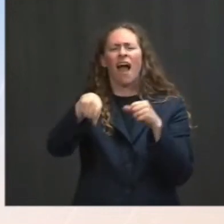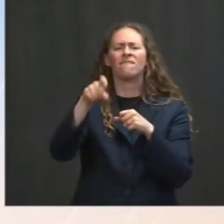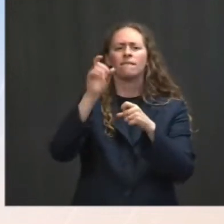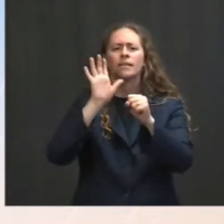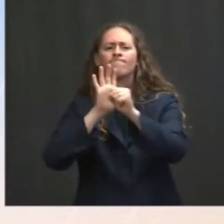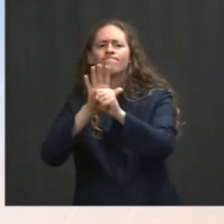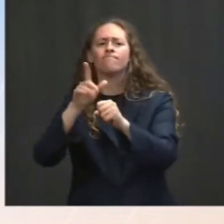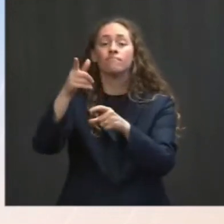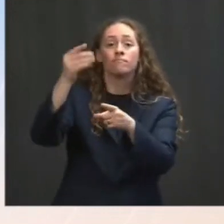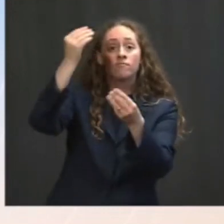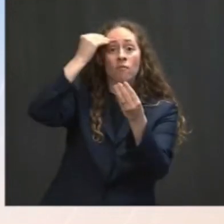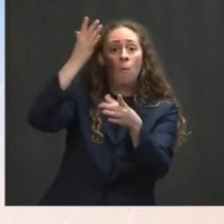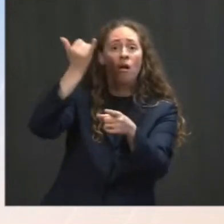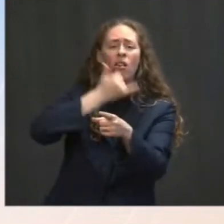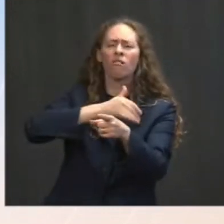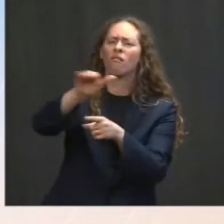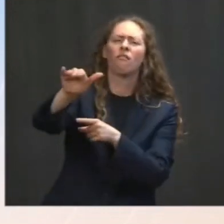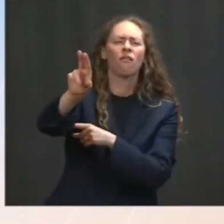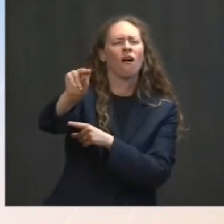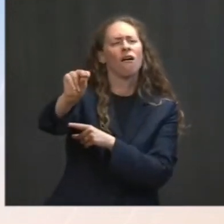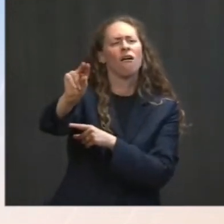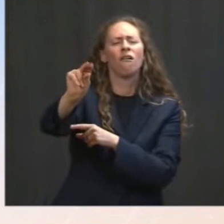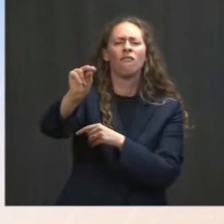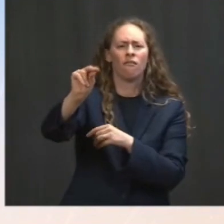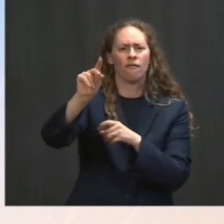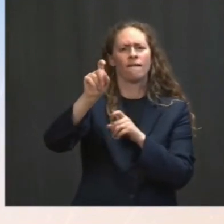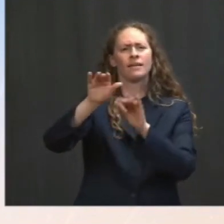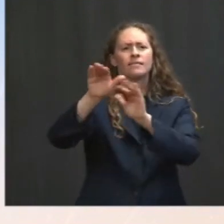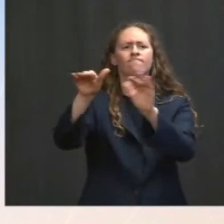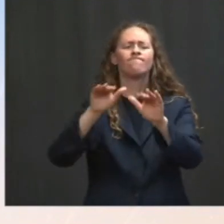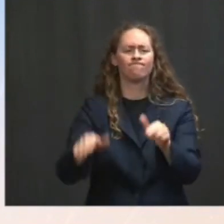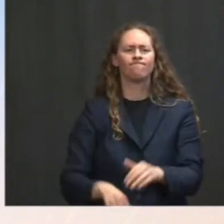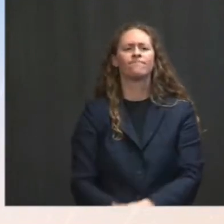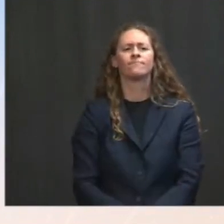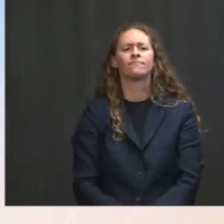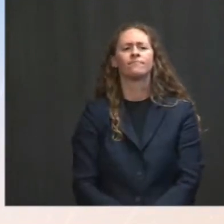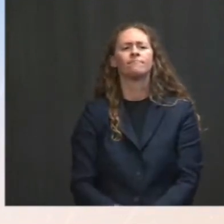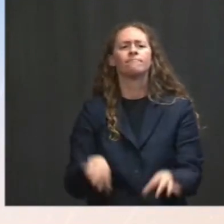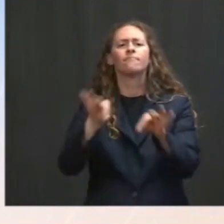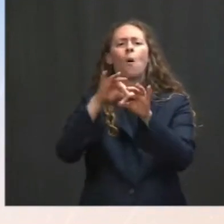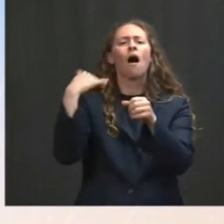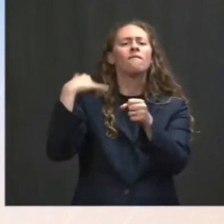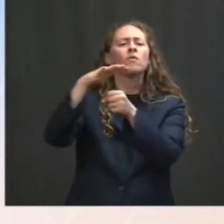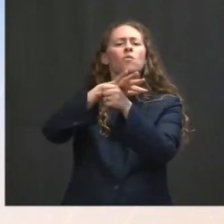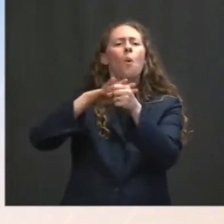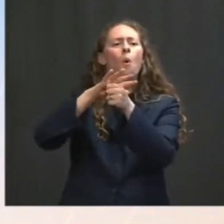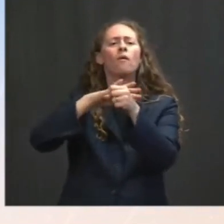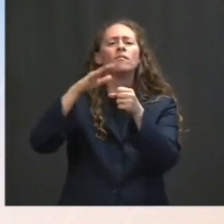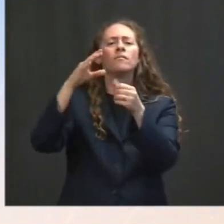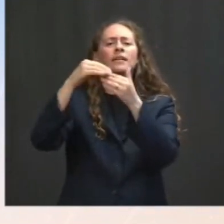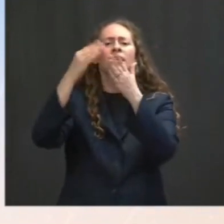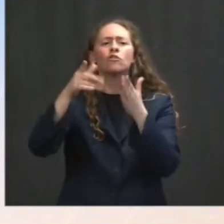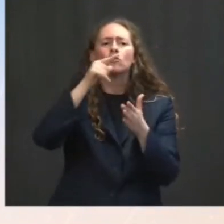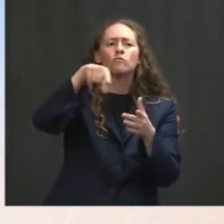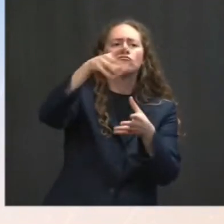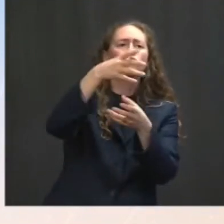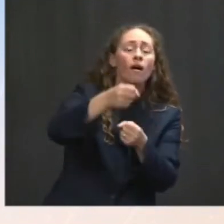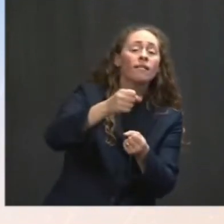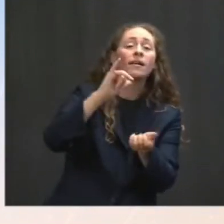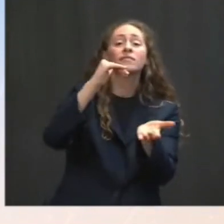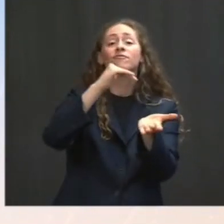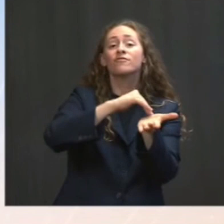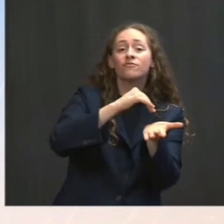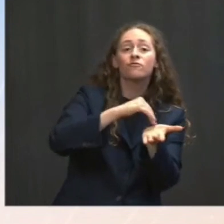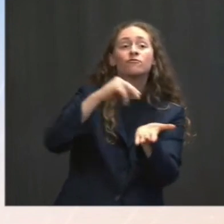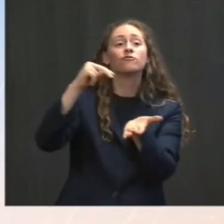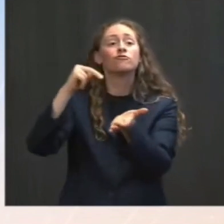have empowered, engaged, funded local voices, because they are often the most trusted voices: doctors, medical experts,